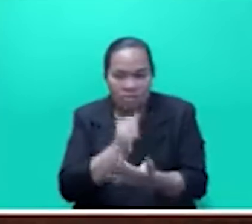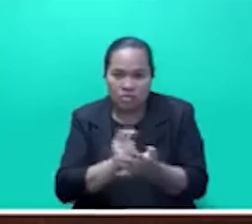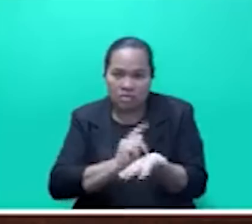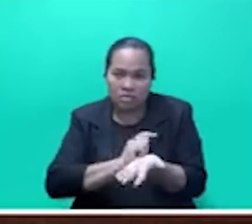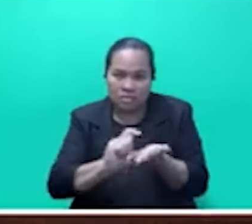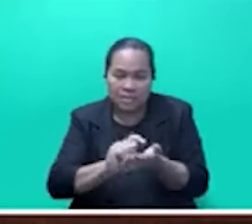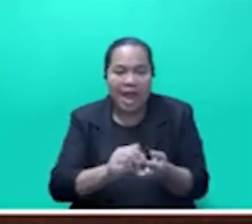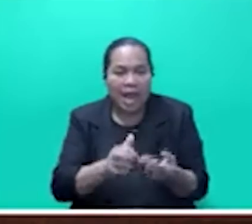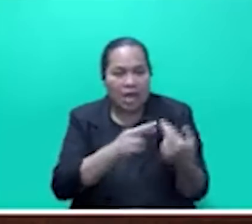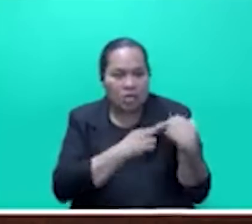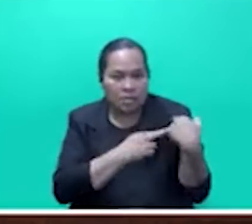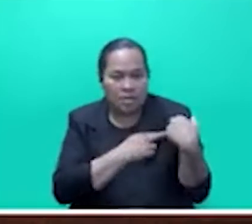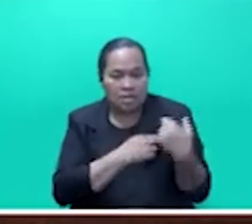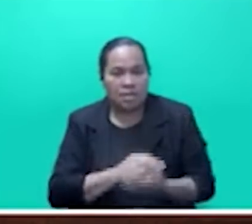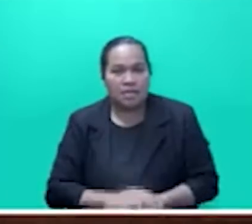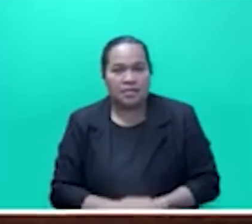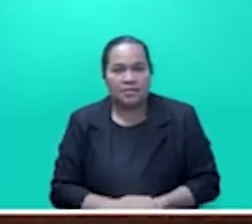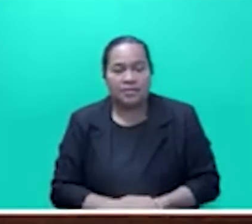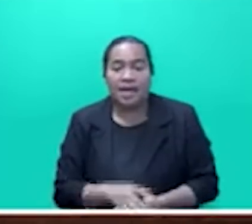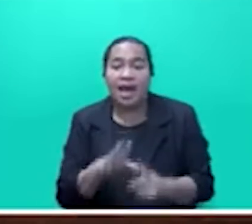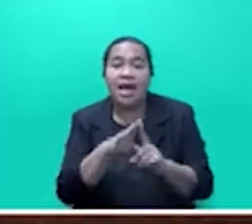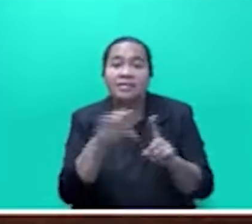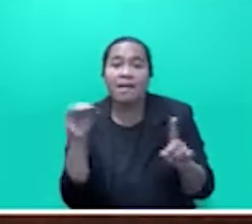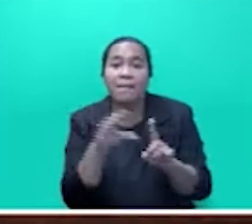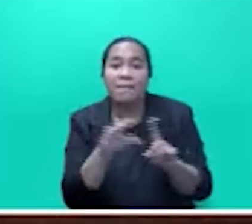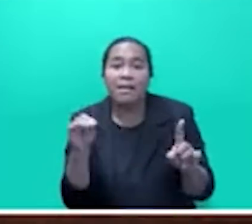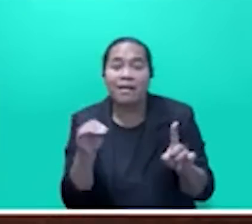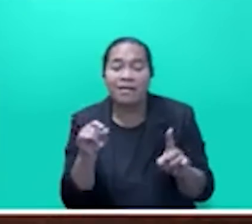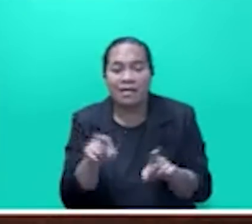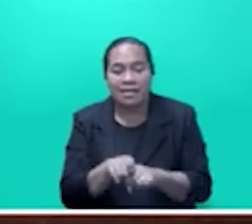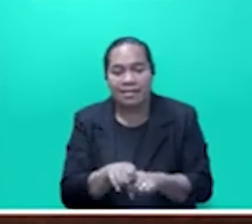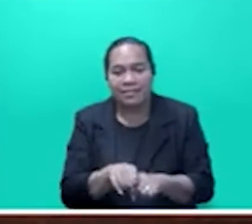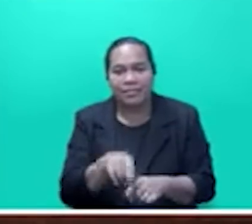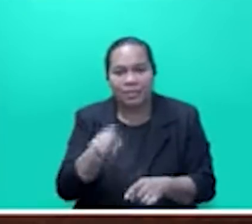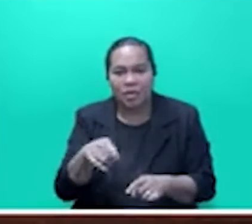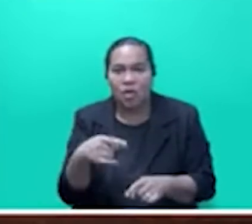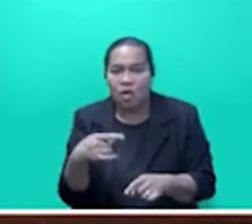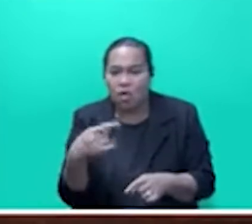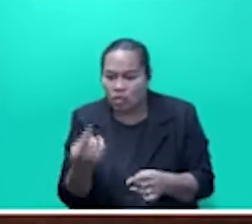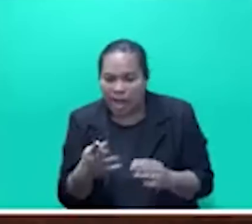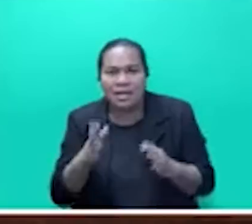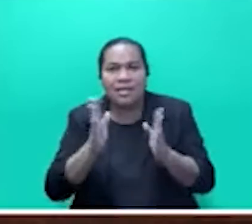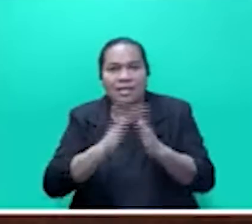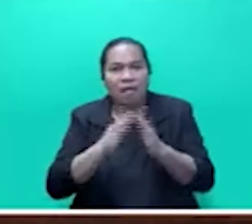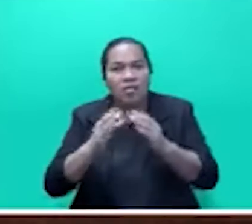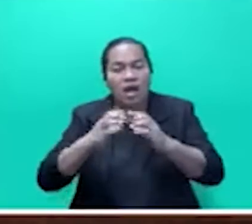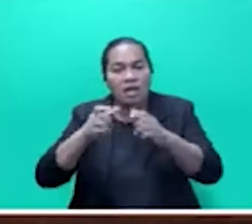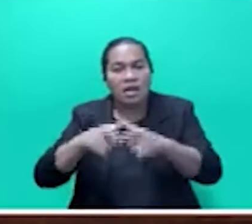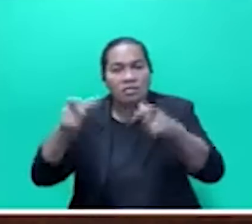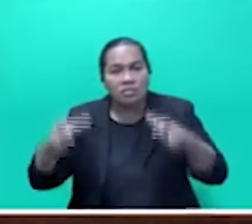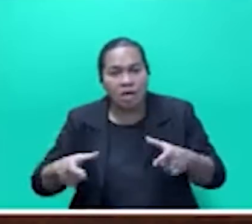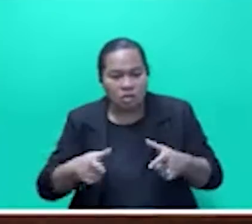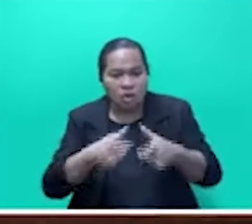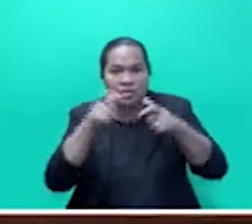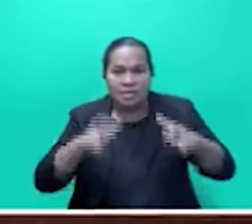and accountability. An example of this is that residents of municipalities will soon have the